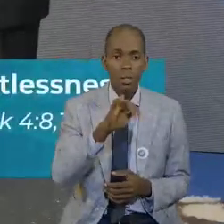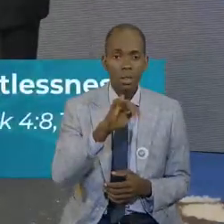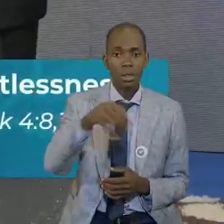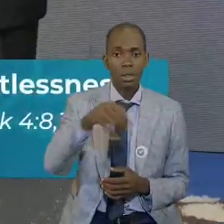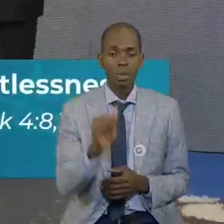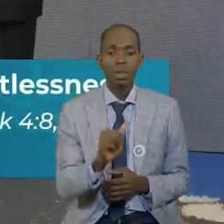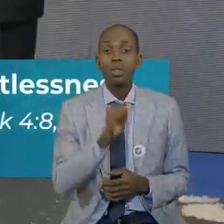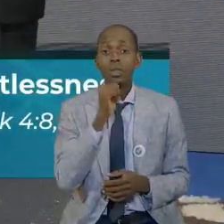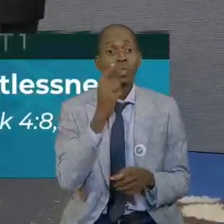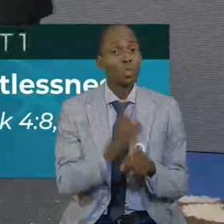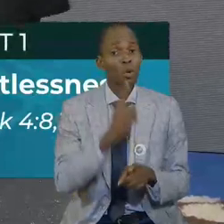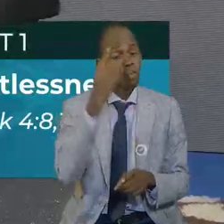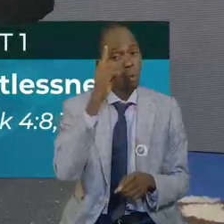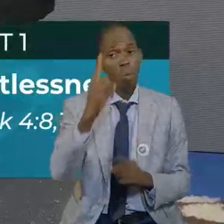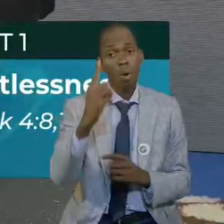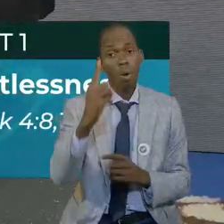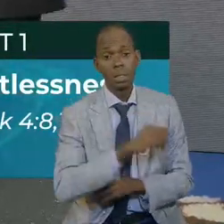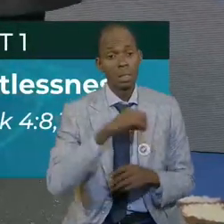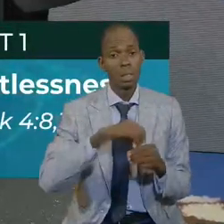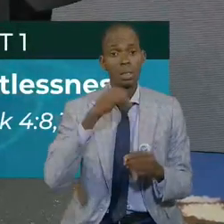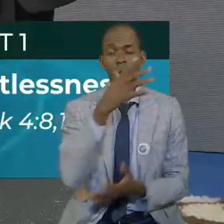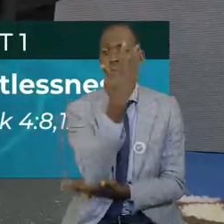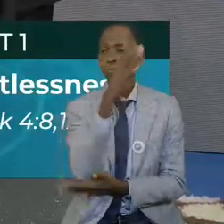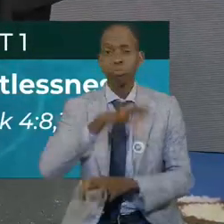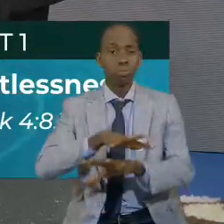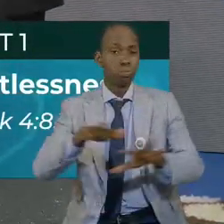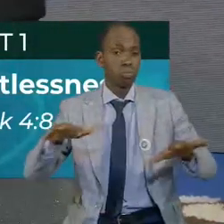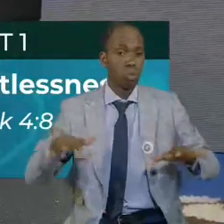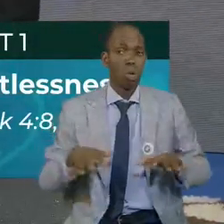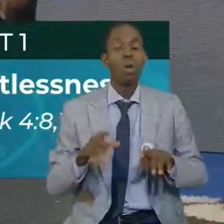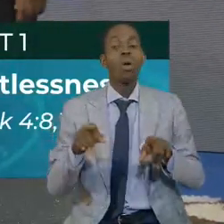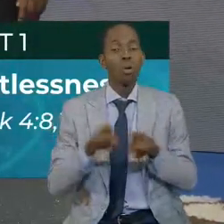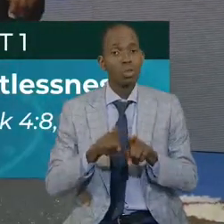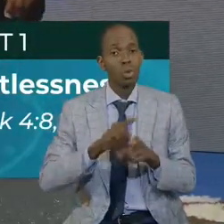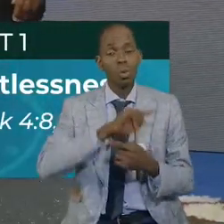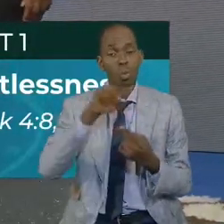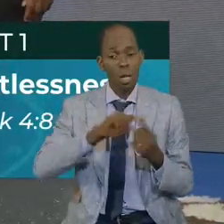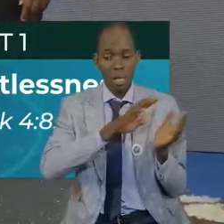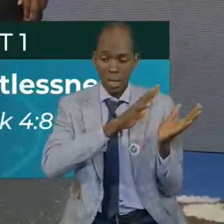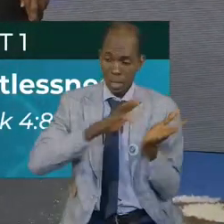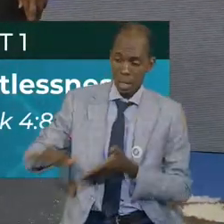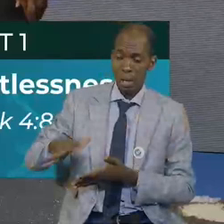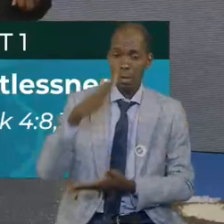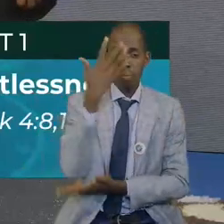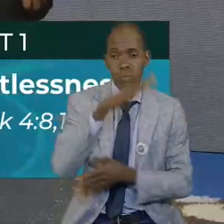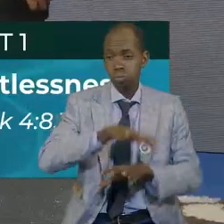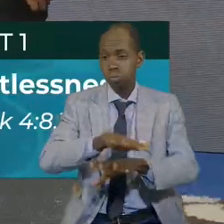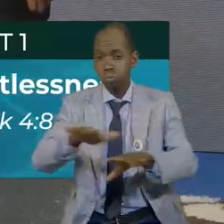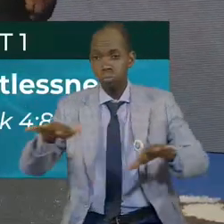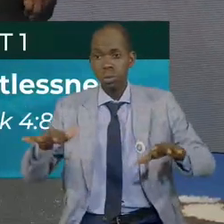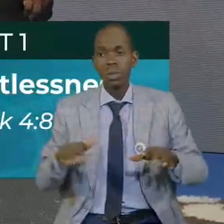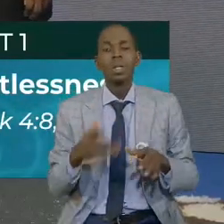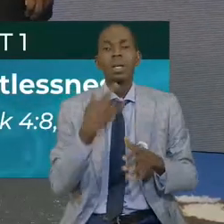in the wilderness. He was telling him that after they've left the wilderness and now they are on the